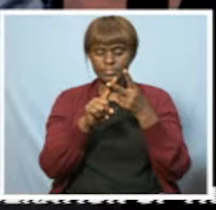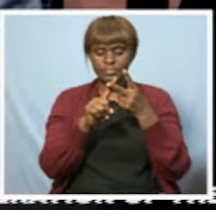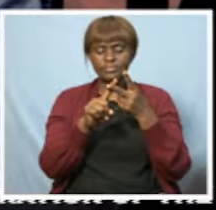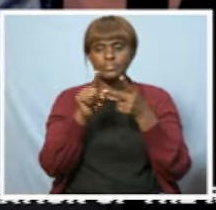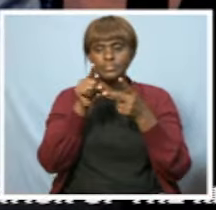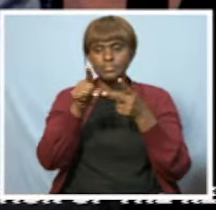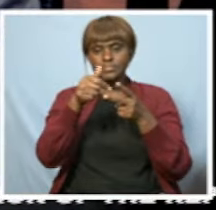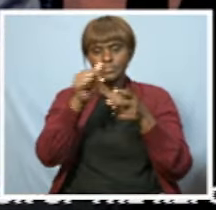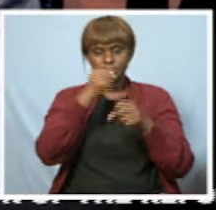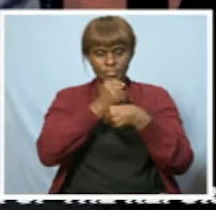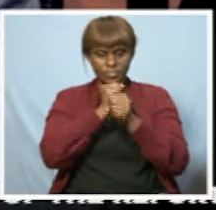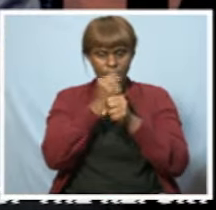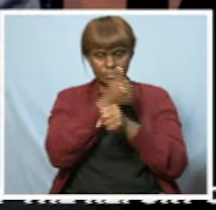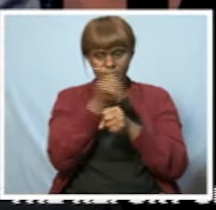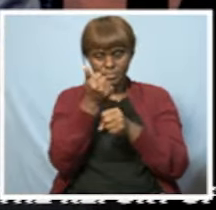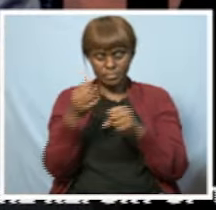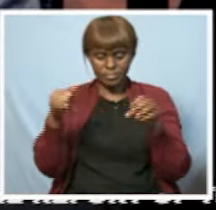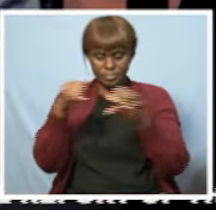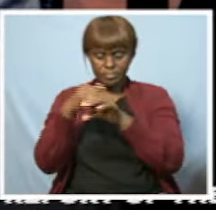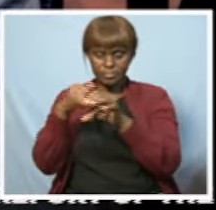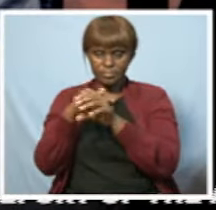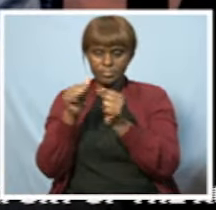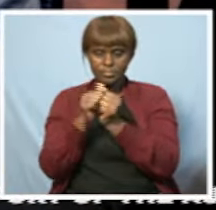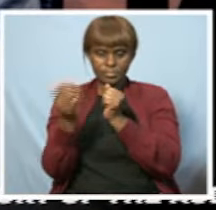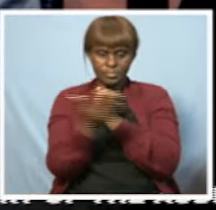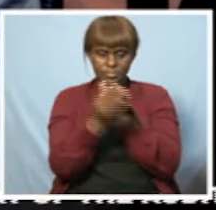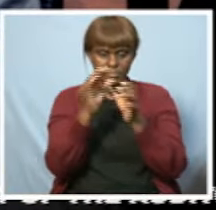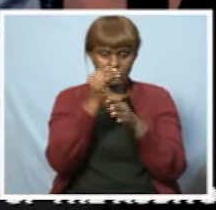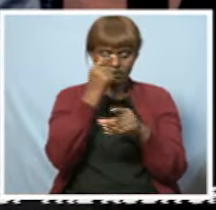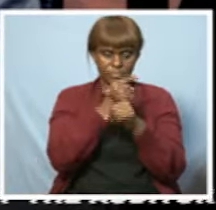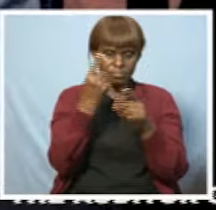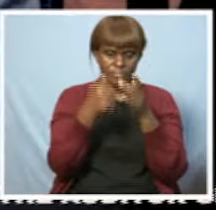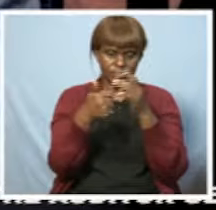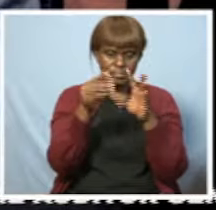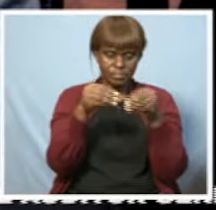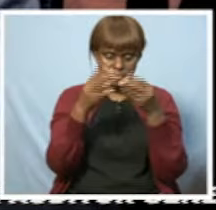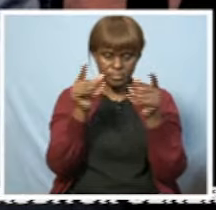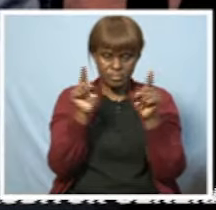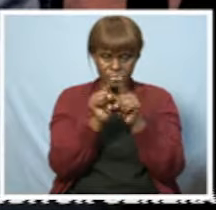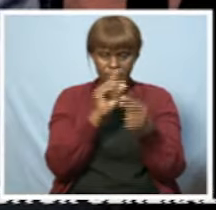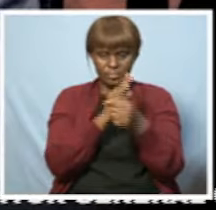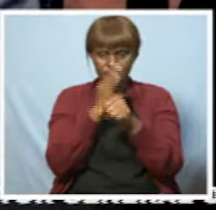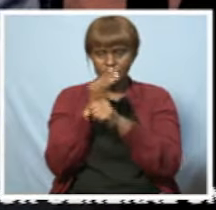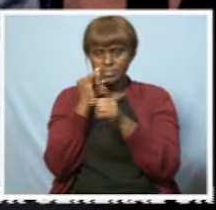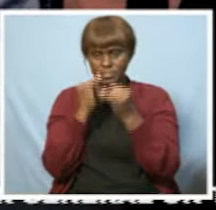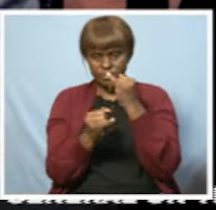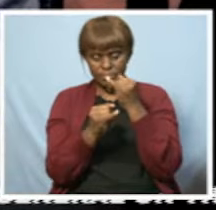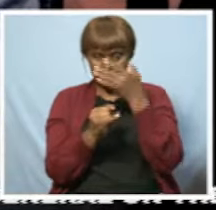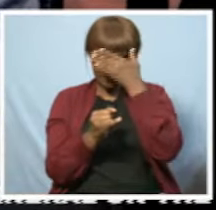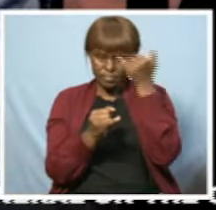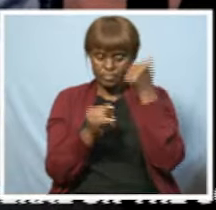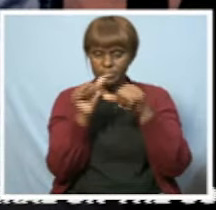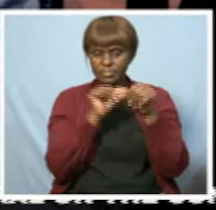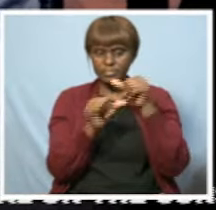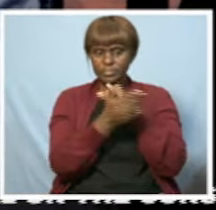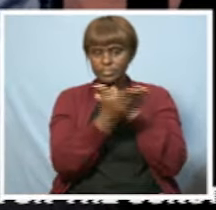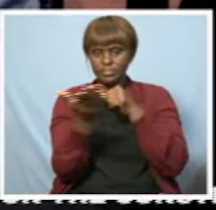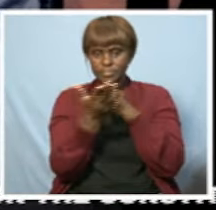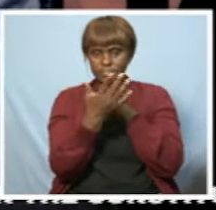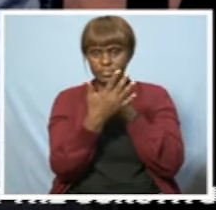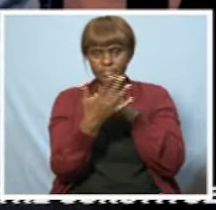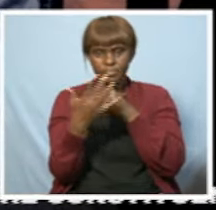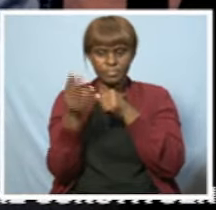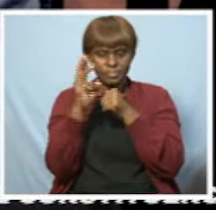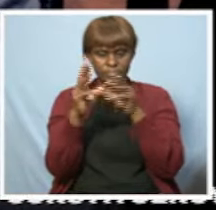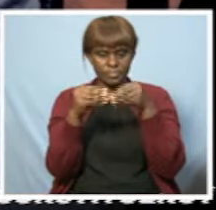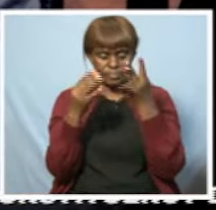did you make any engagements with them? Or you just awarded and then forgot about them, that they will provide